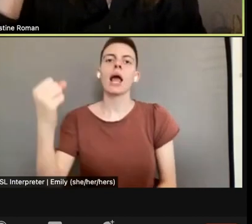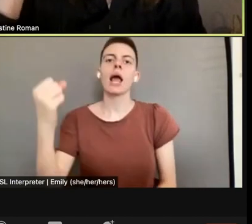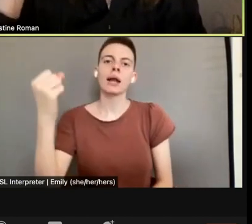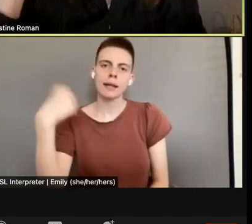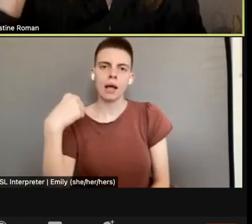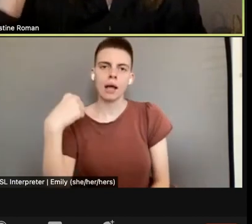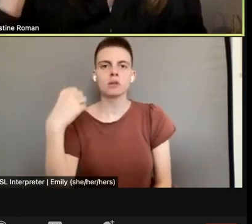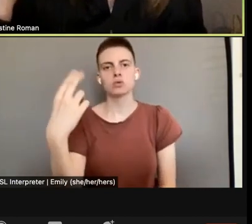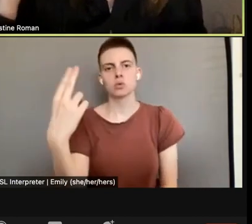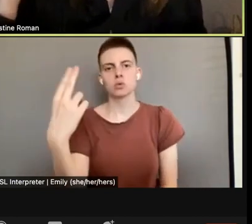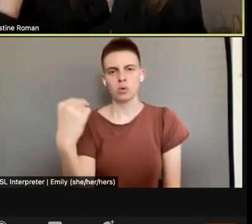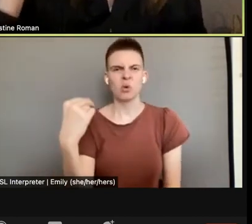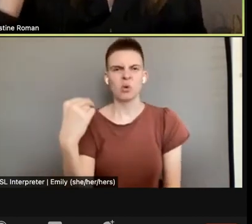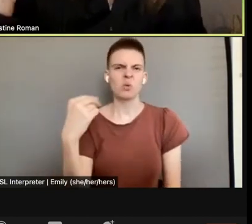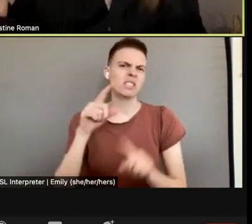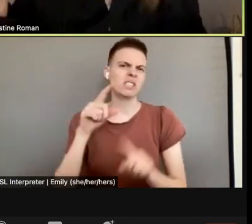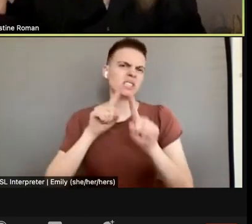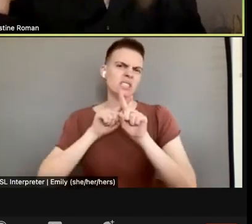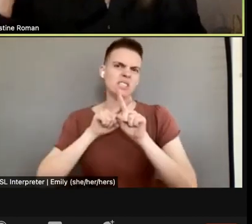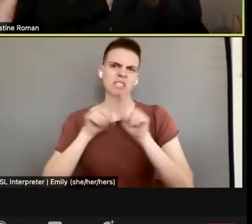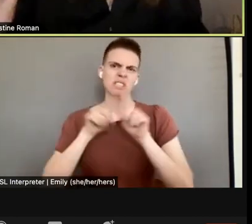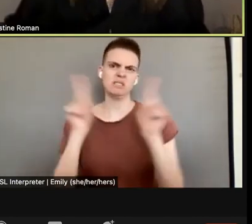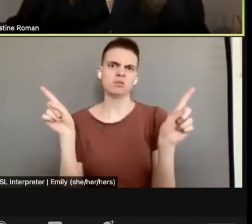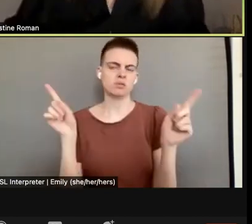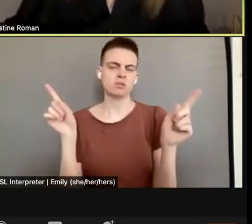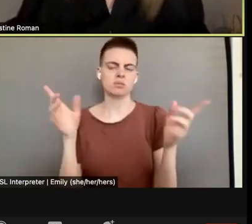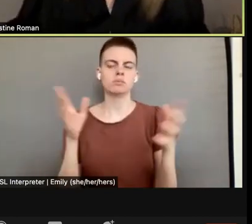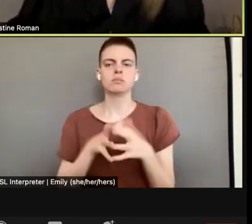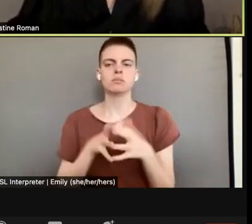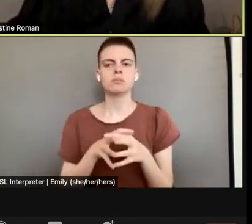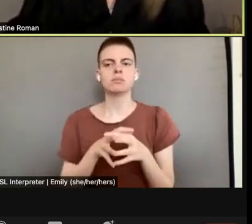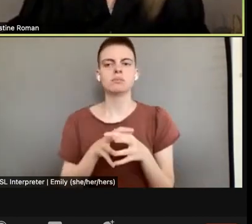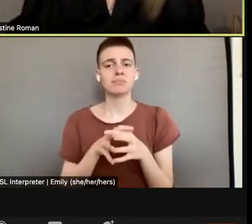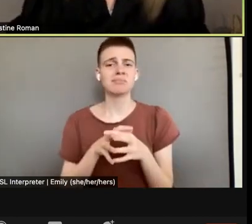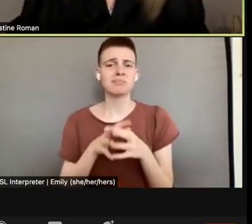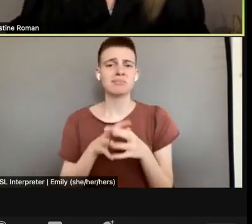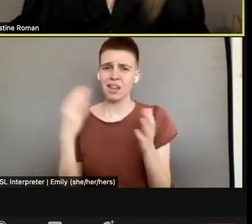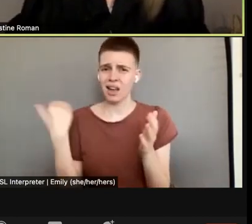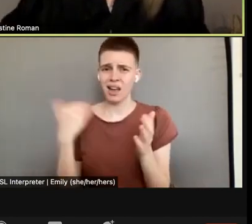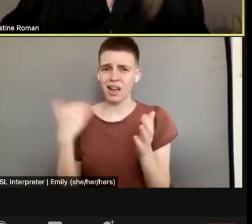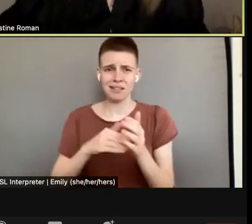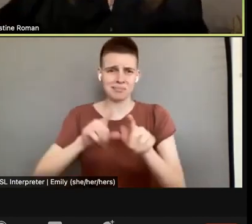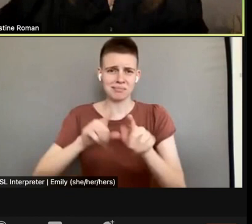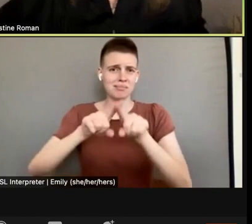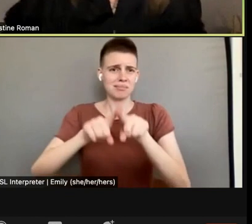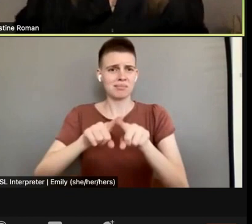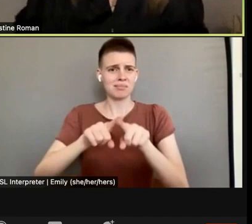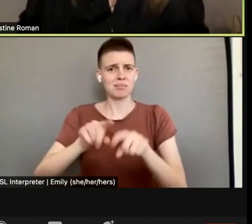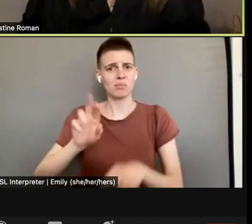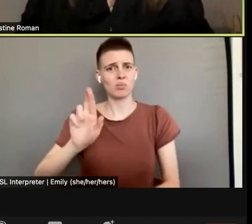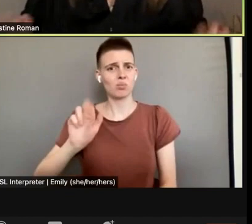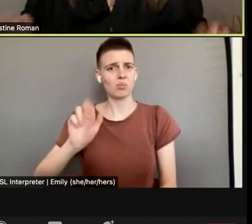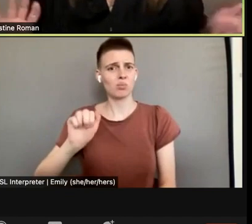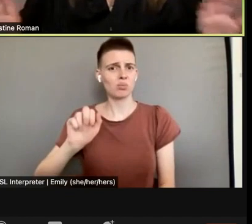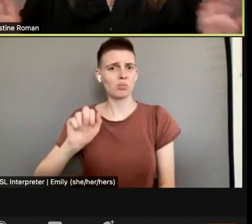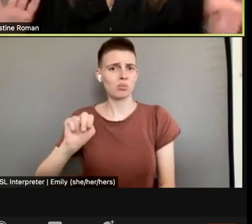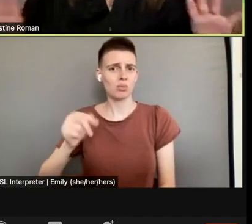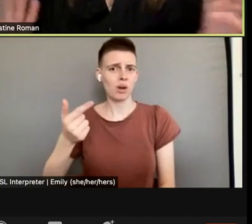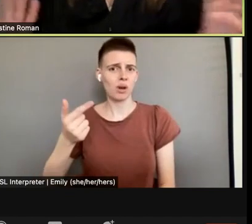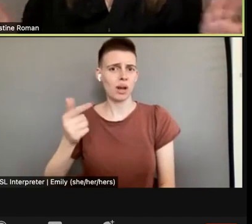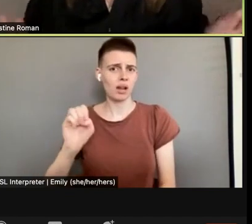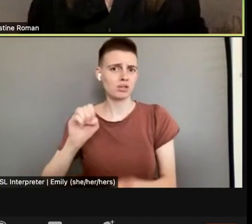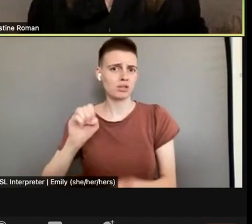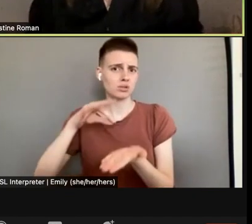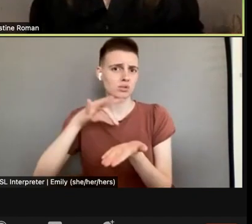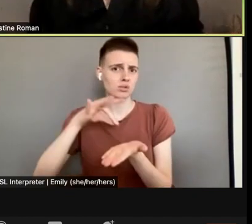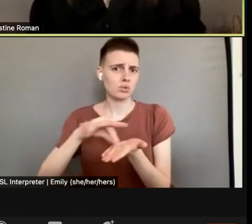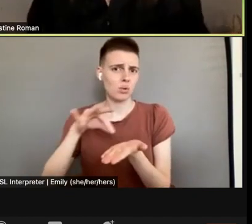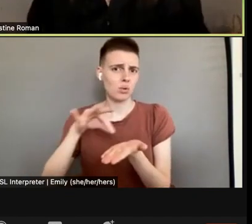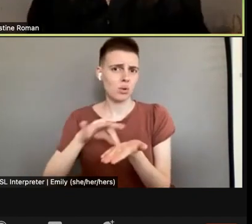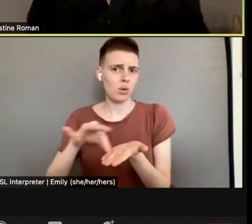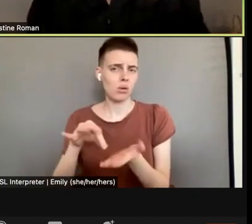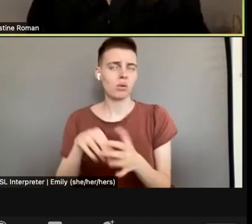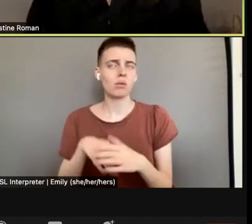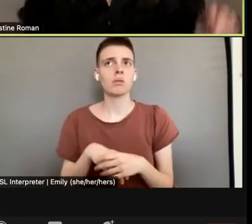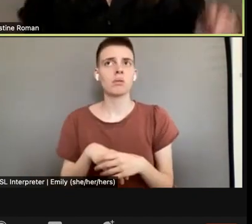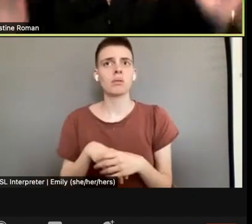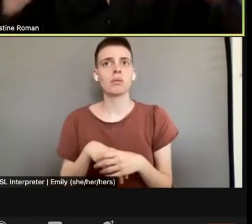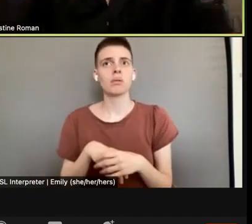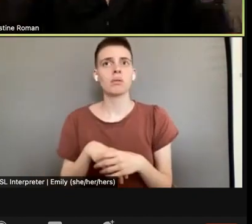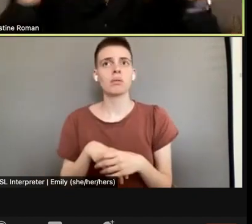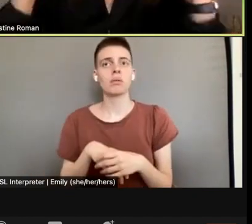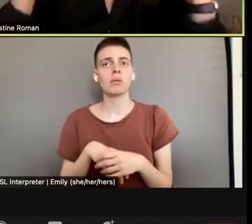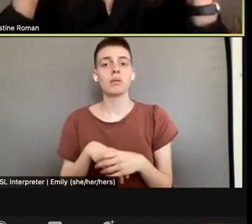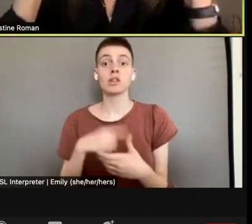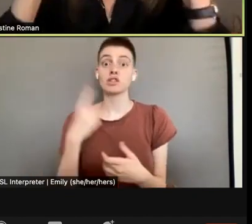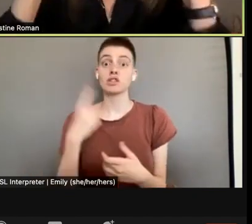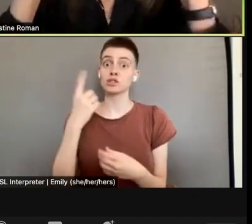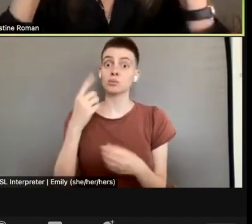deny. But it also has everything to do with the CVI range score, because you wouldn't expect someone with